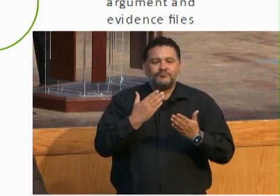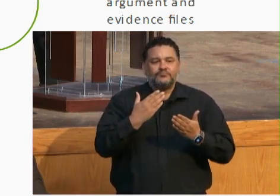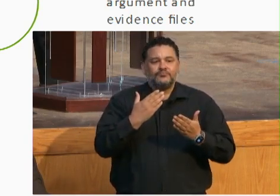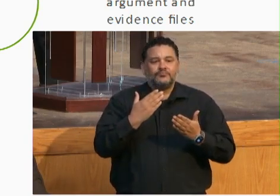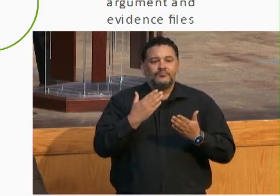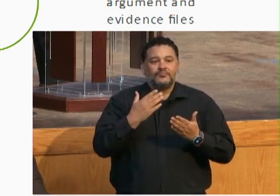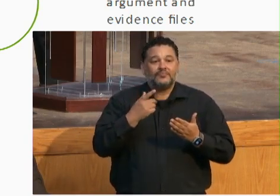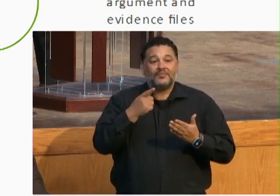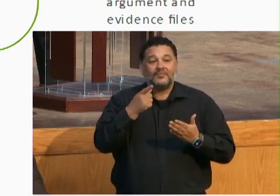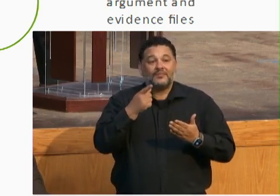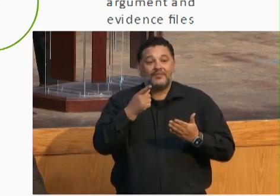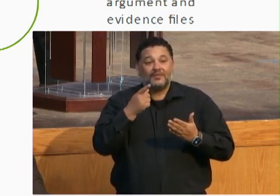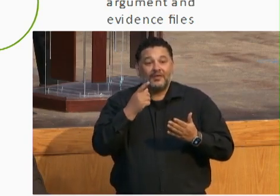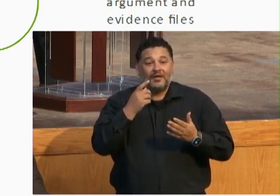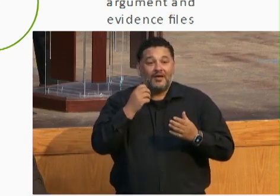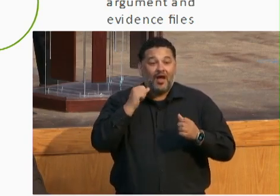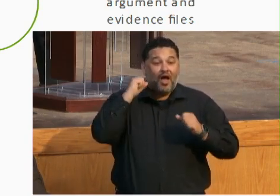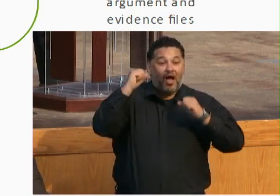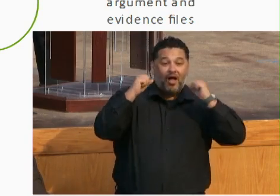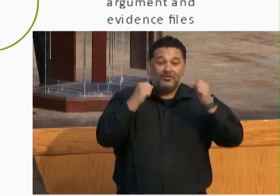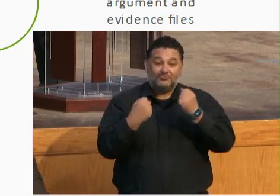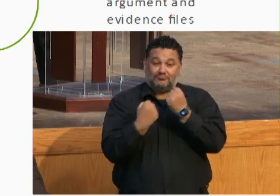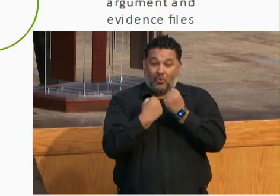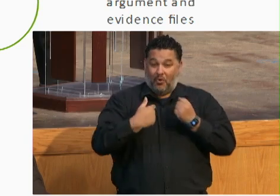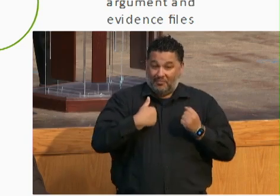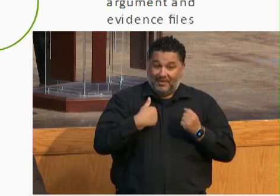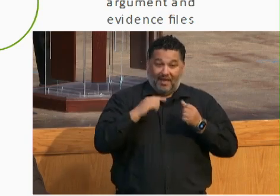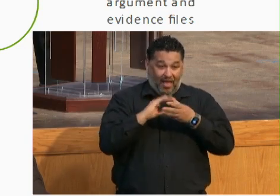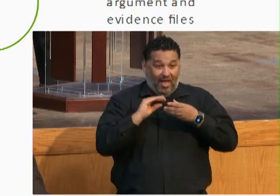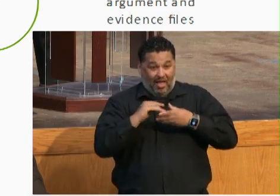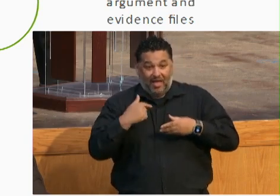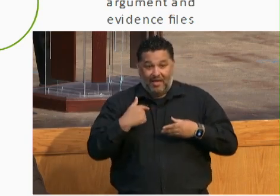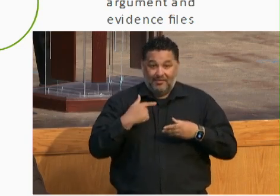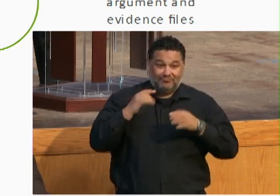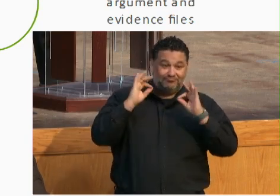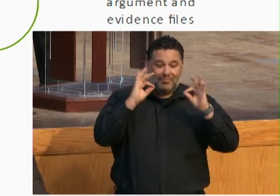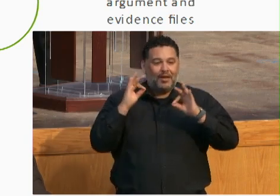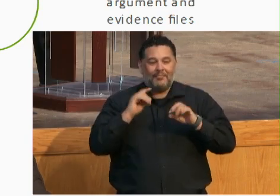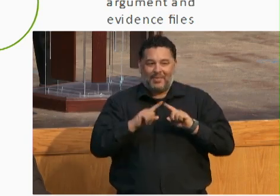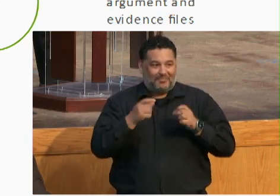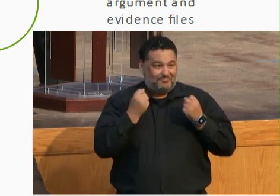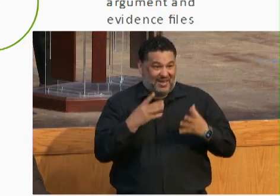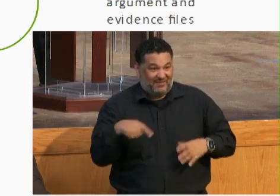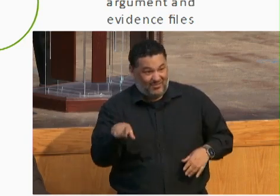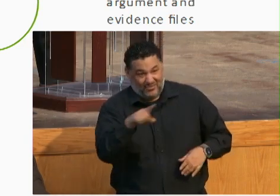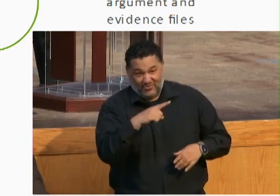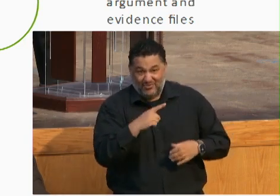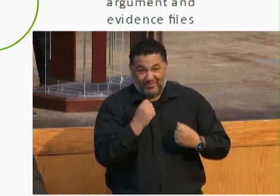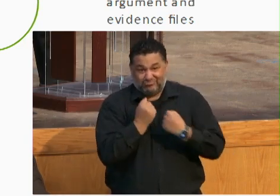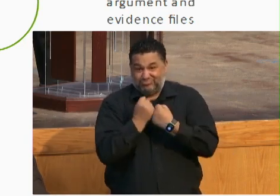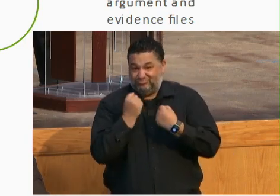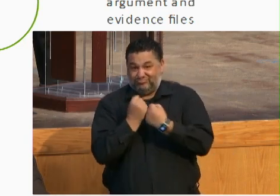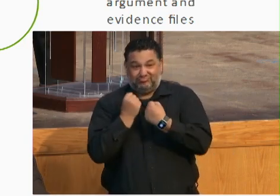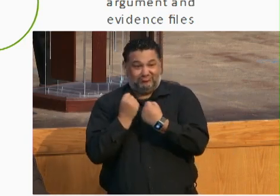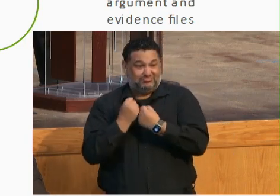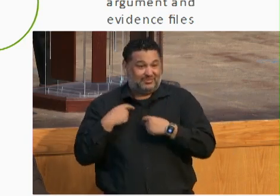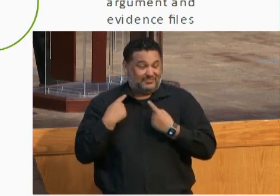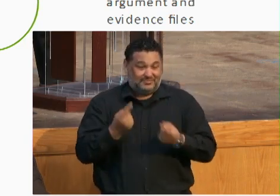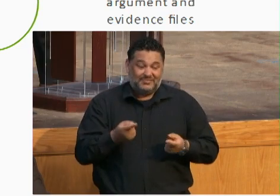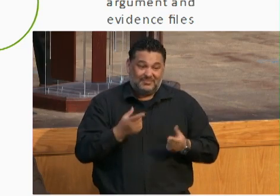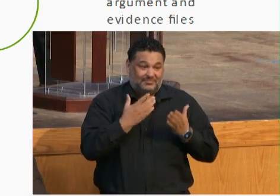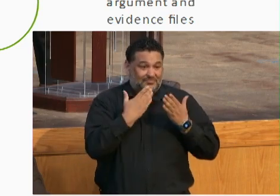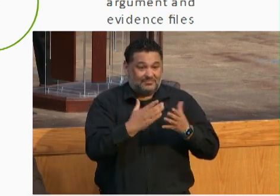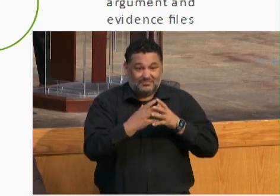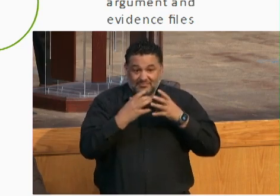shout out and everything, but dozens of you have been working on this with me, and thank you very much for that. If I had